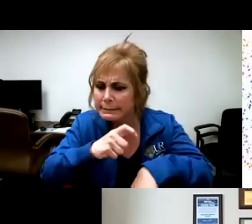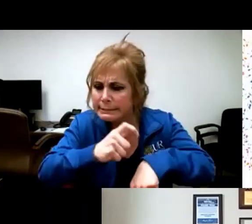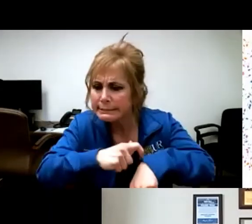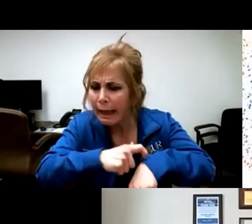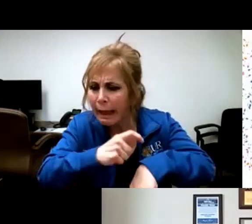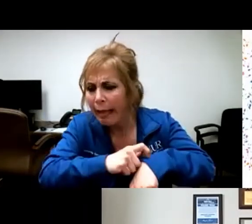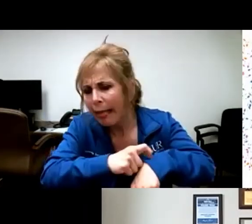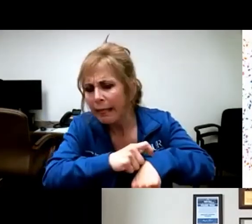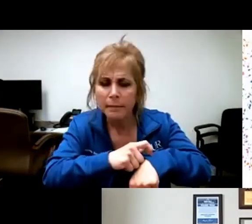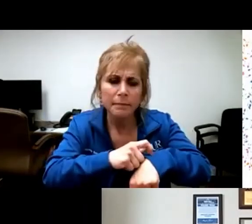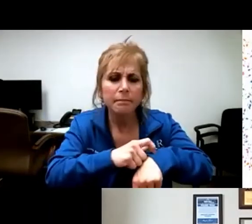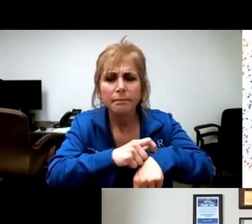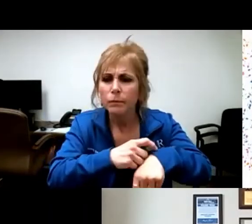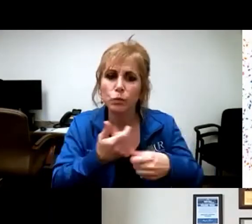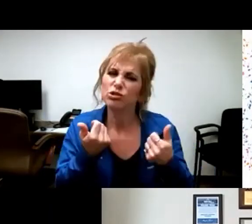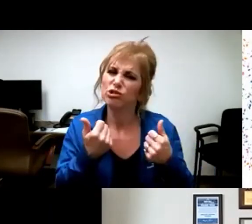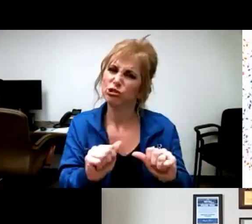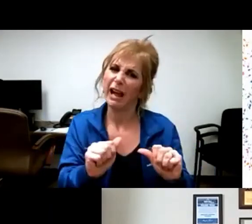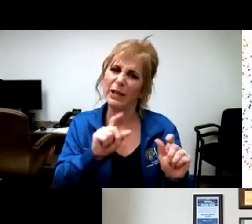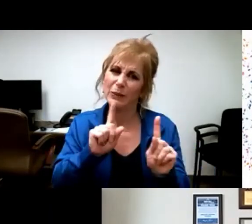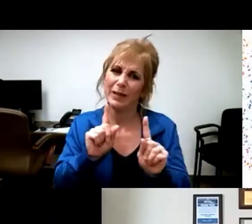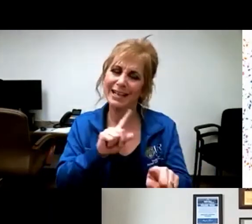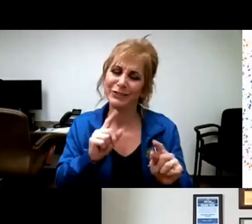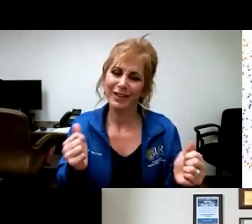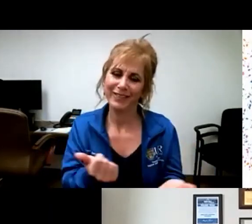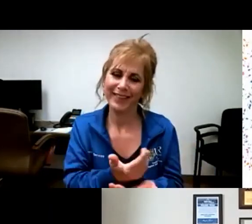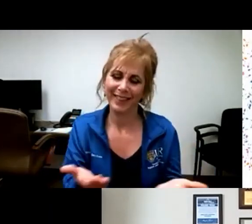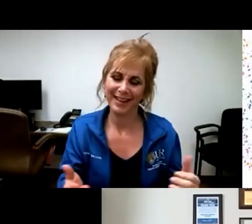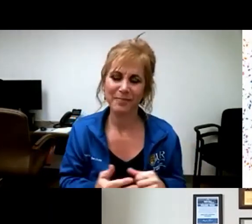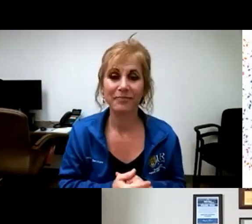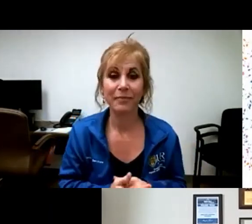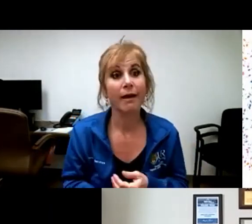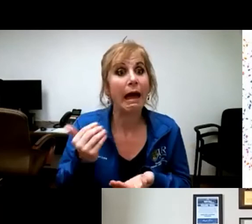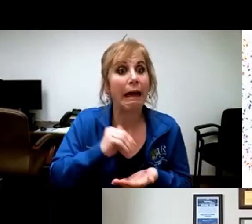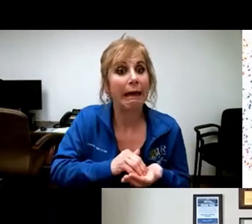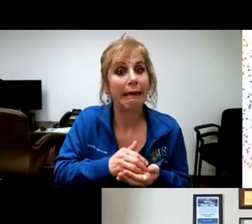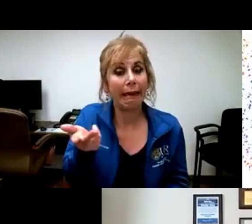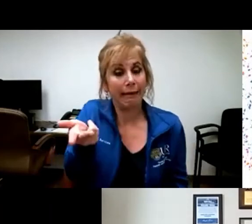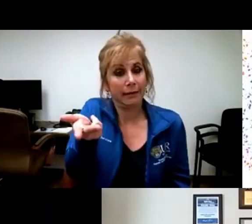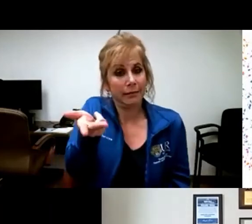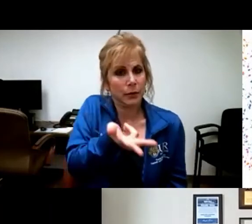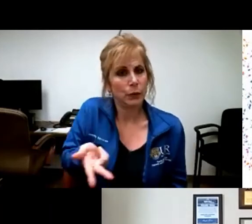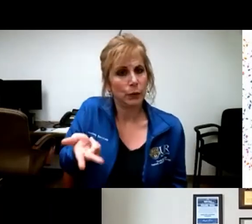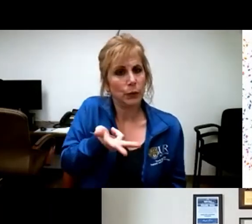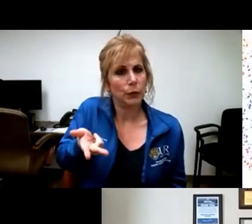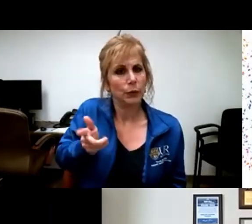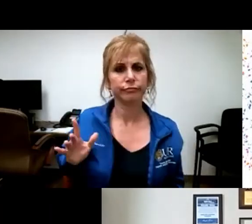And great presentations, and thank you all so much for sharing that information.